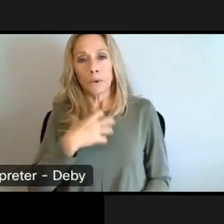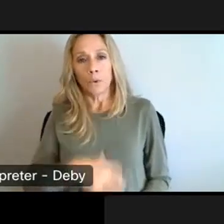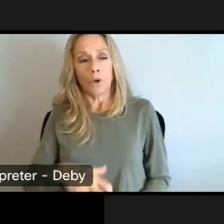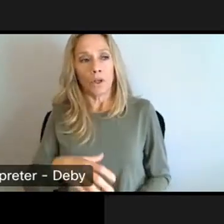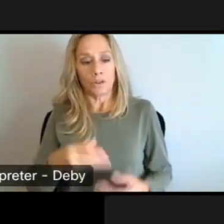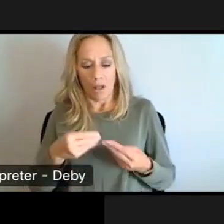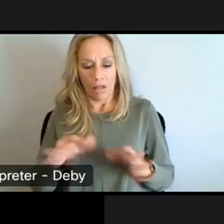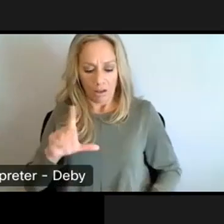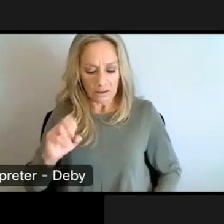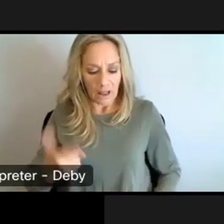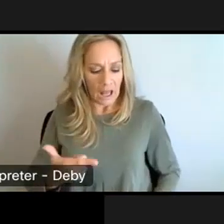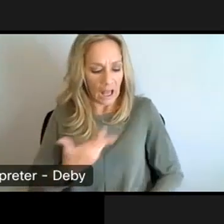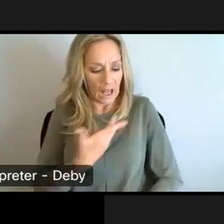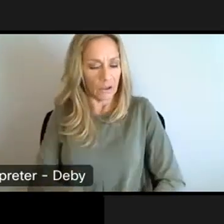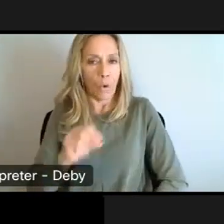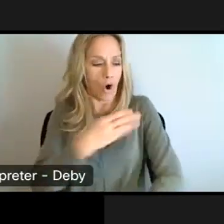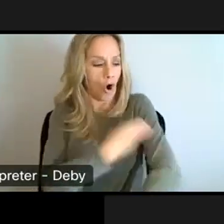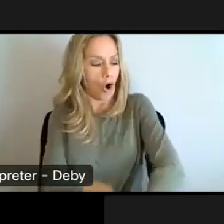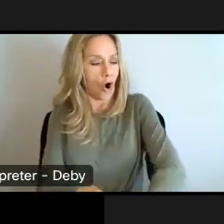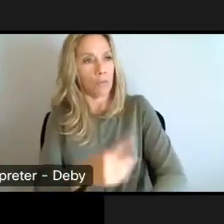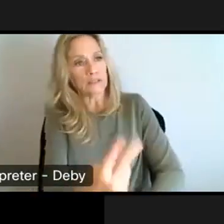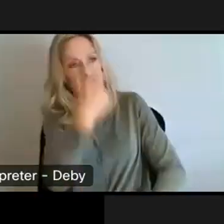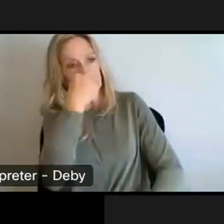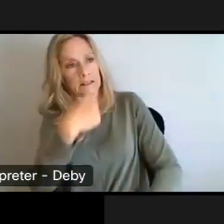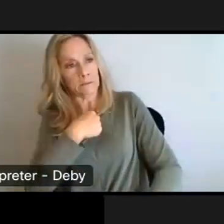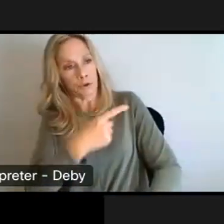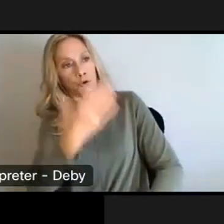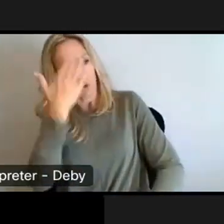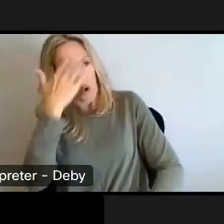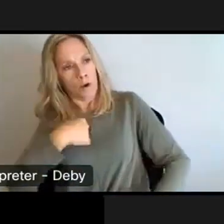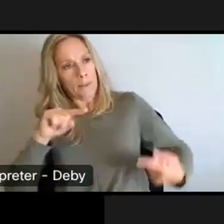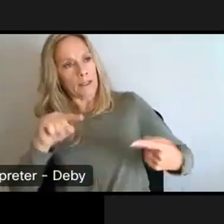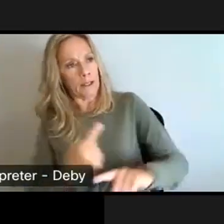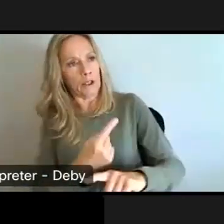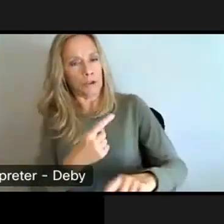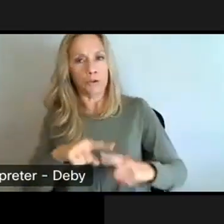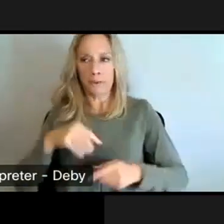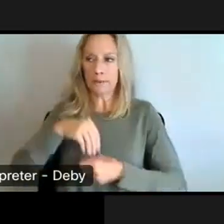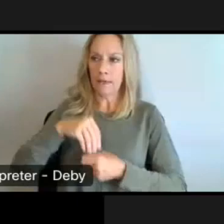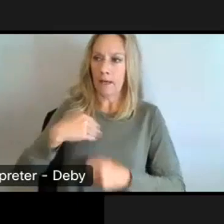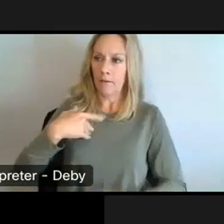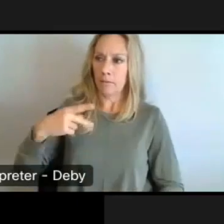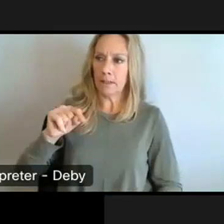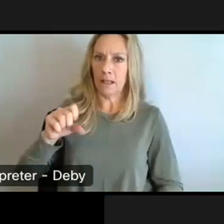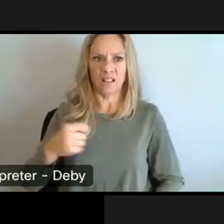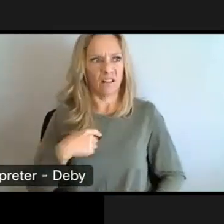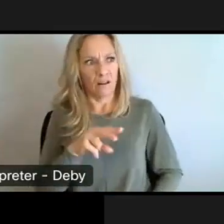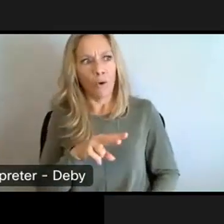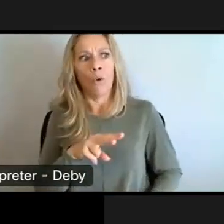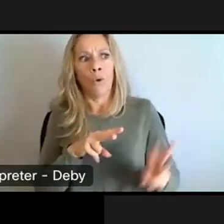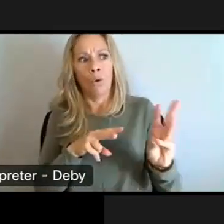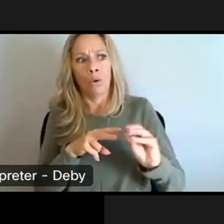a leg, or I wish I would have lost an arm so people could see that I'm injured. And I'm like, man, I'm very lucky.